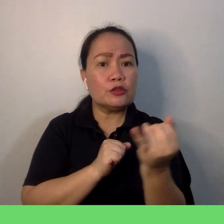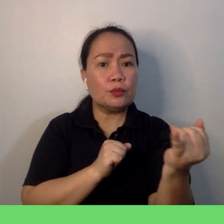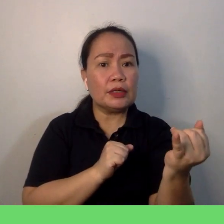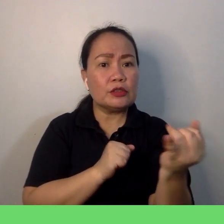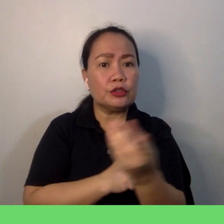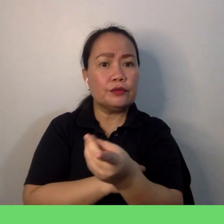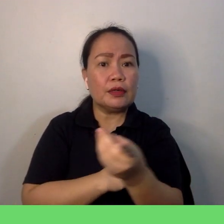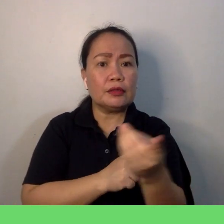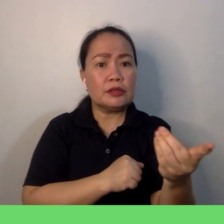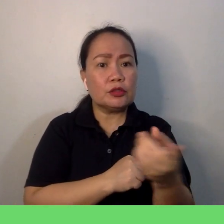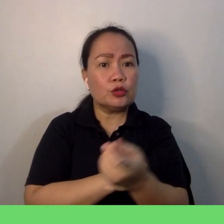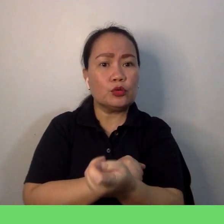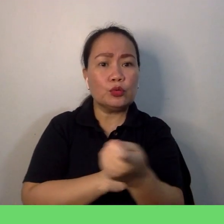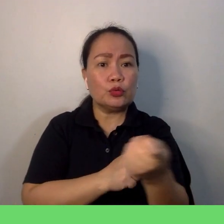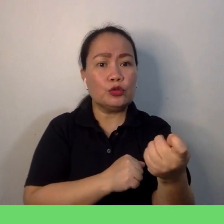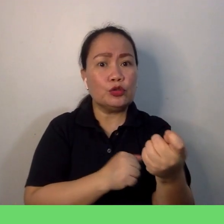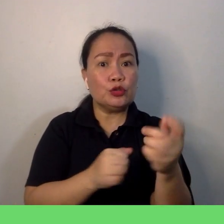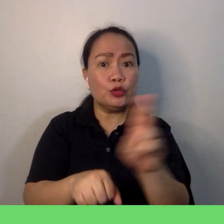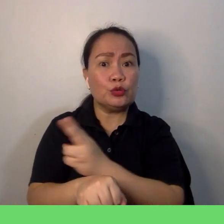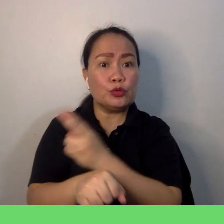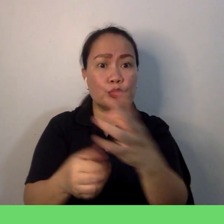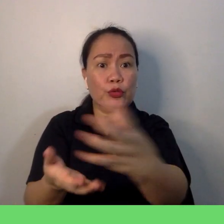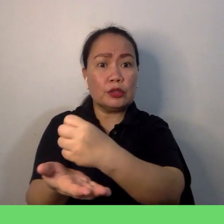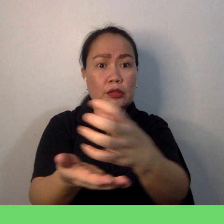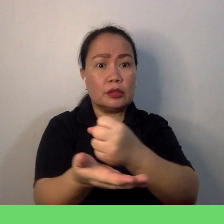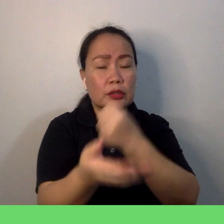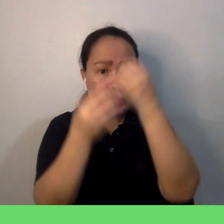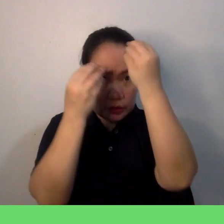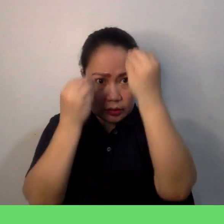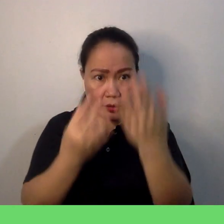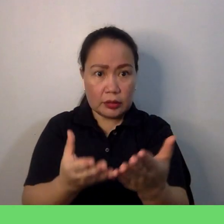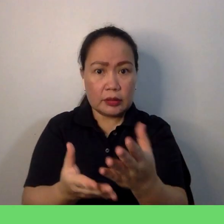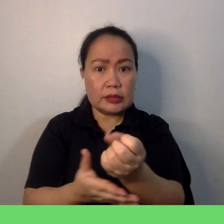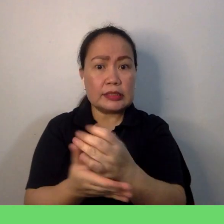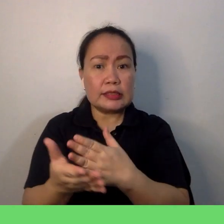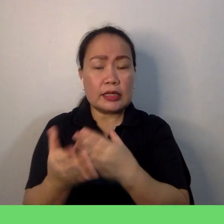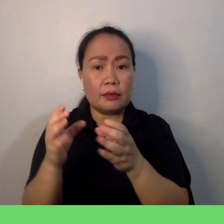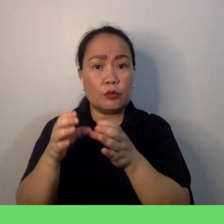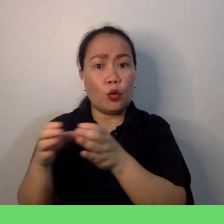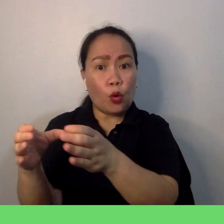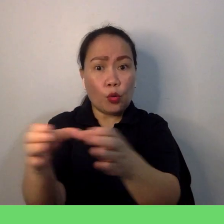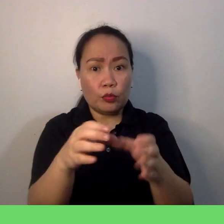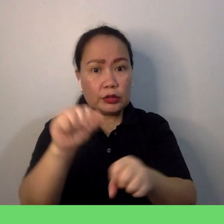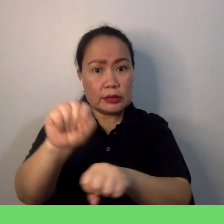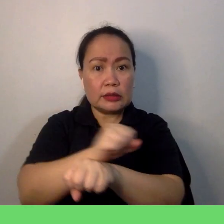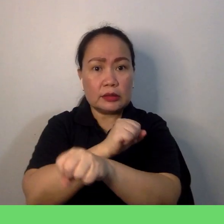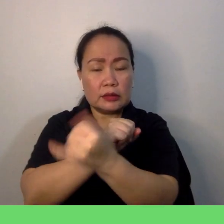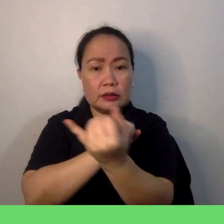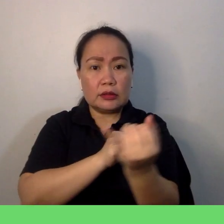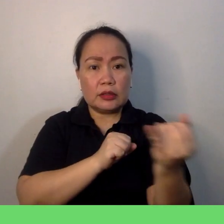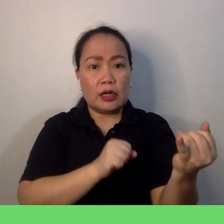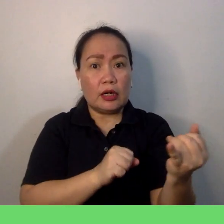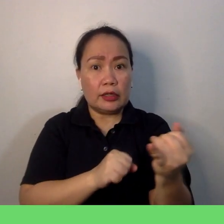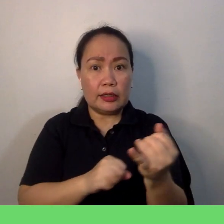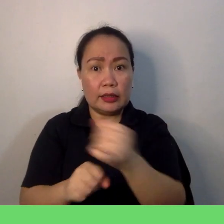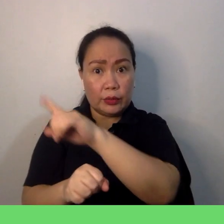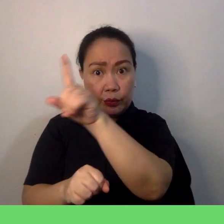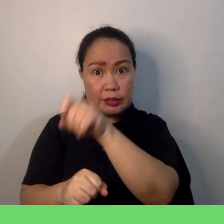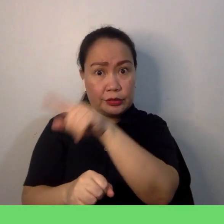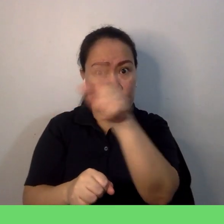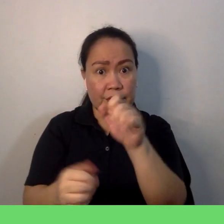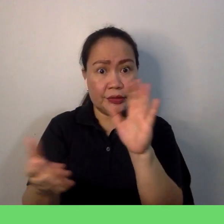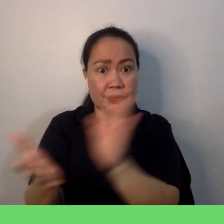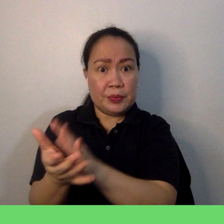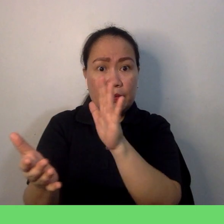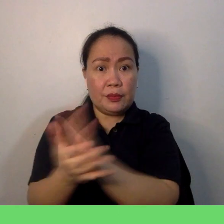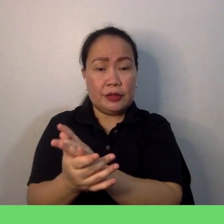these are devices or tools used to gather data. Some of the common statistical instruments are questionnaires, checklists,